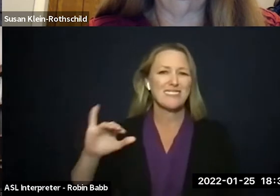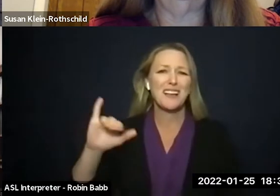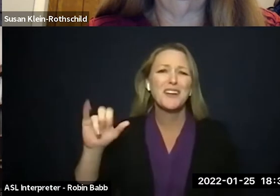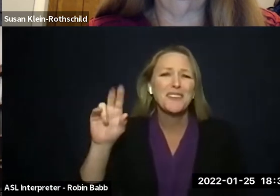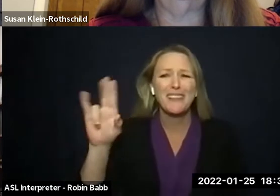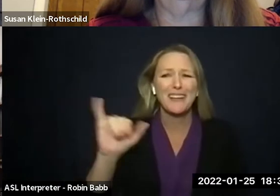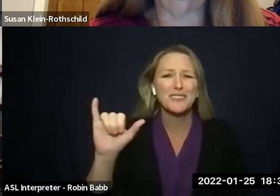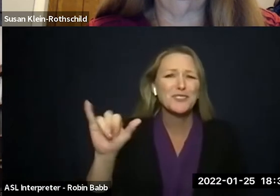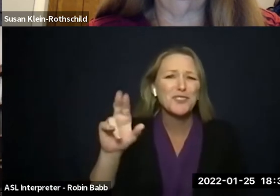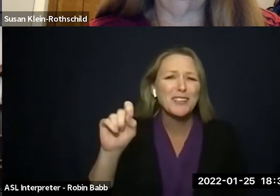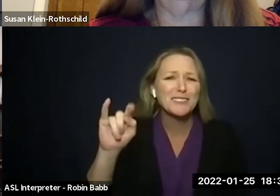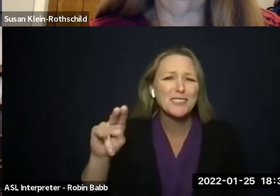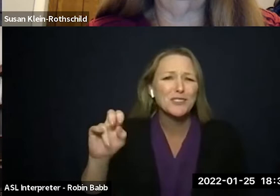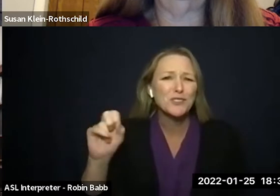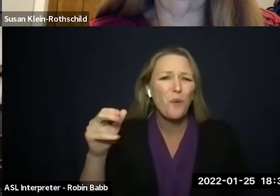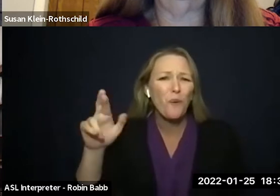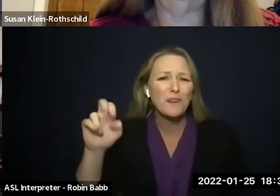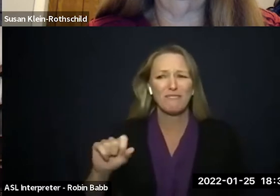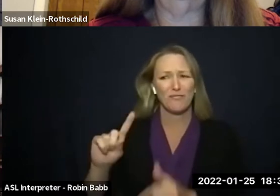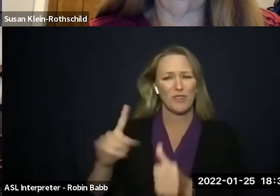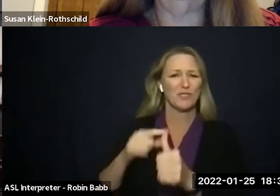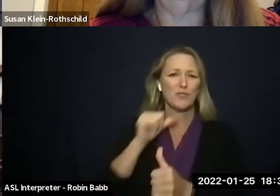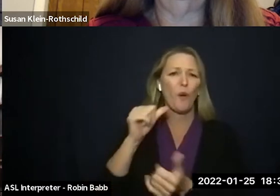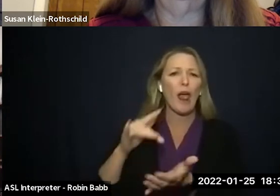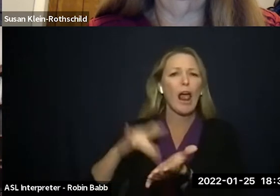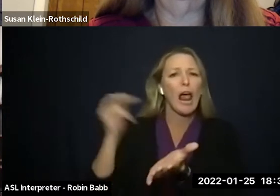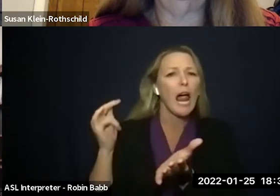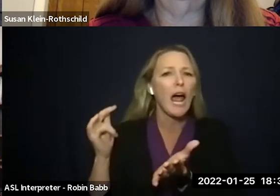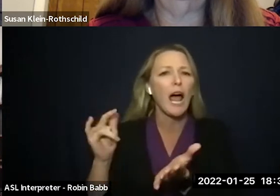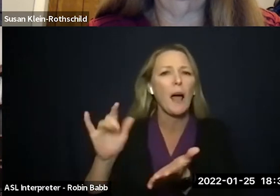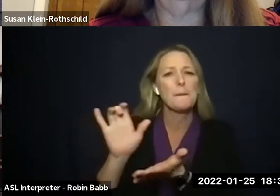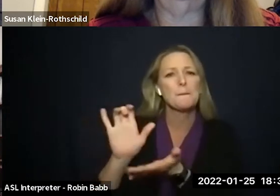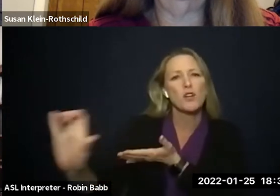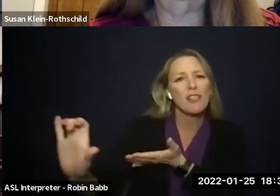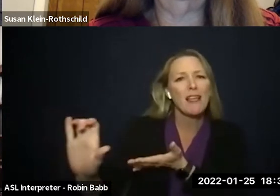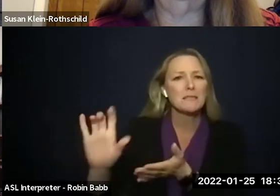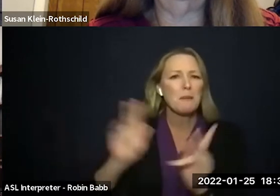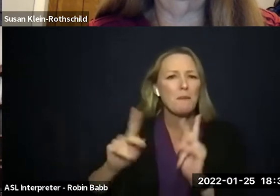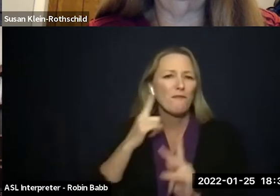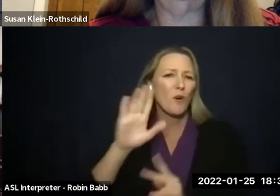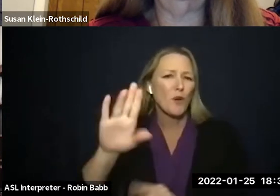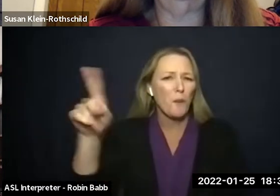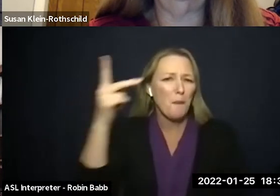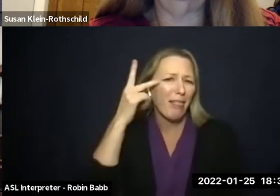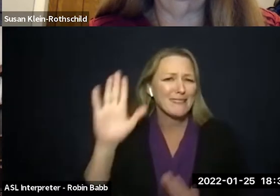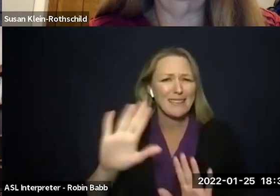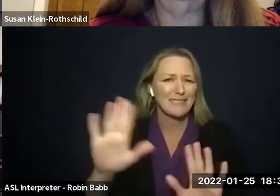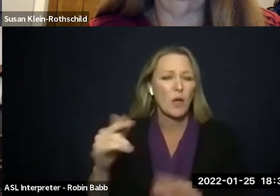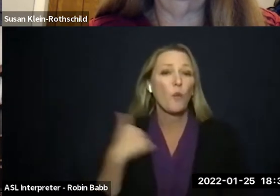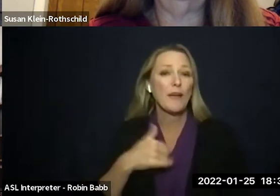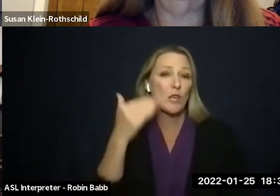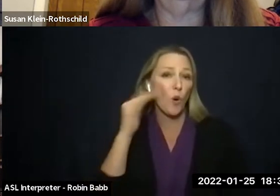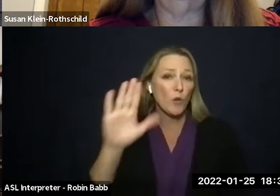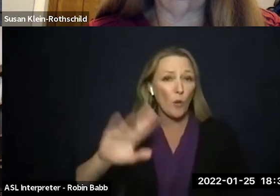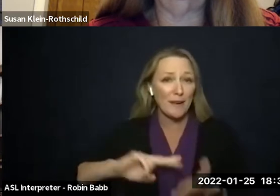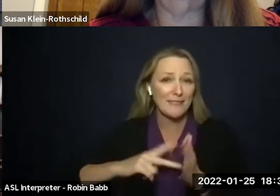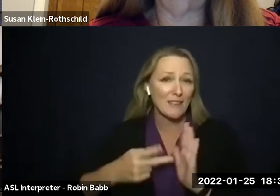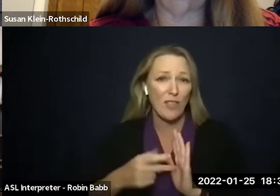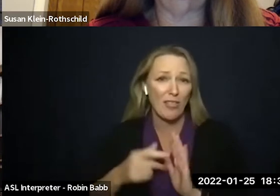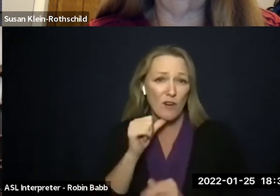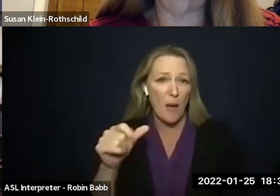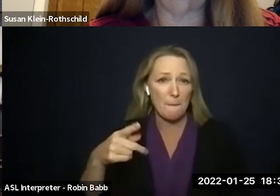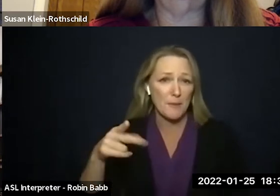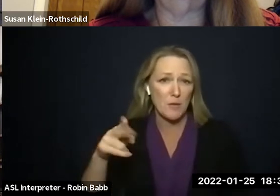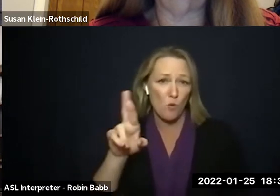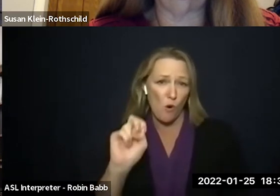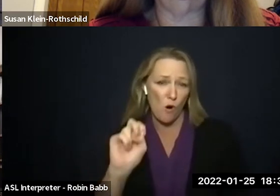to use marginalized people for your um we know your intentions and they're not pure